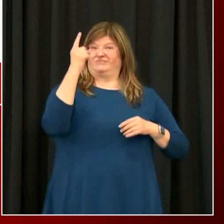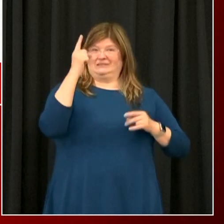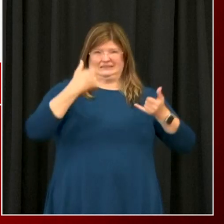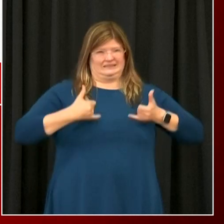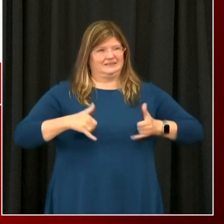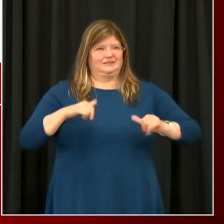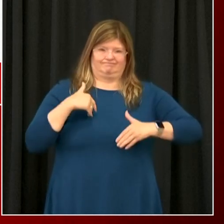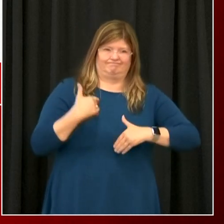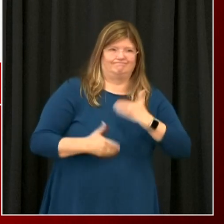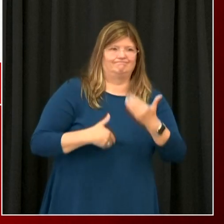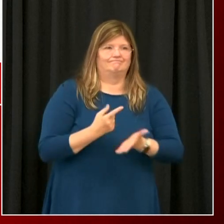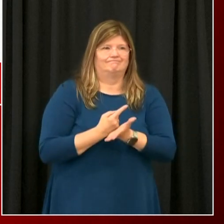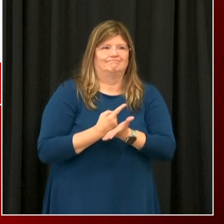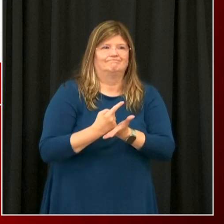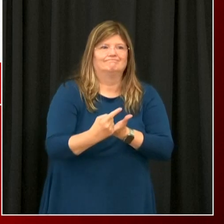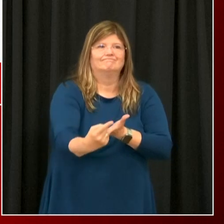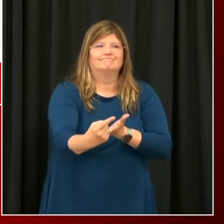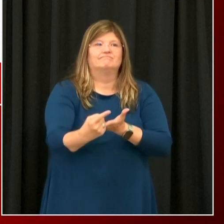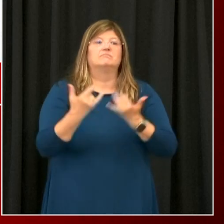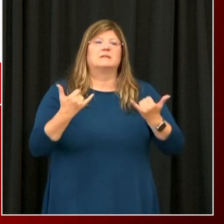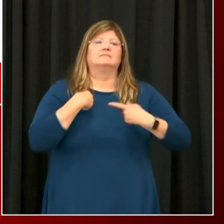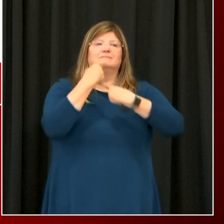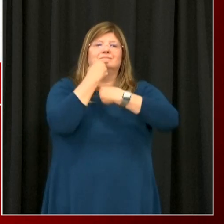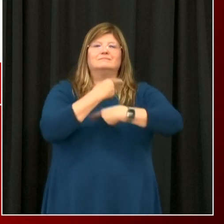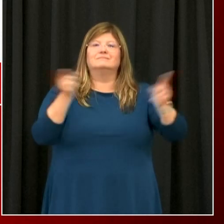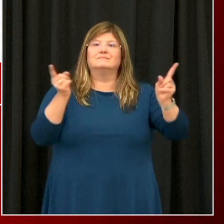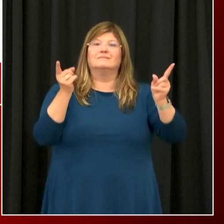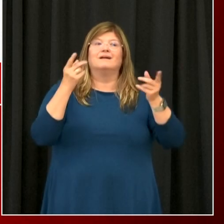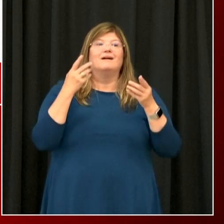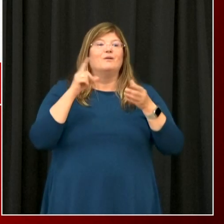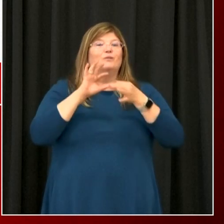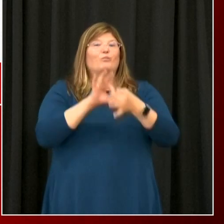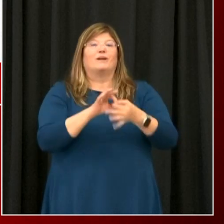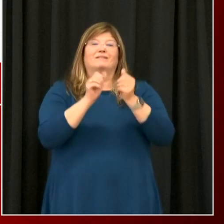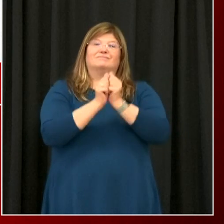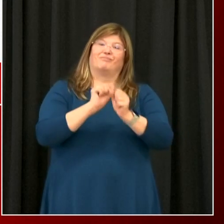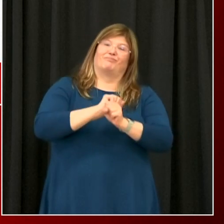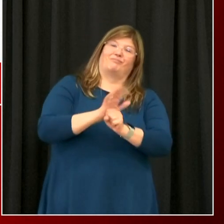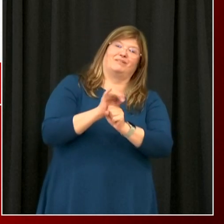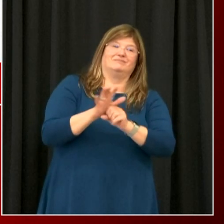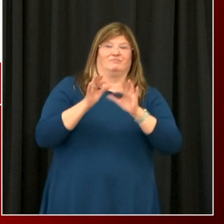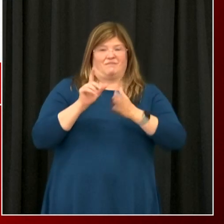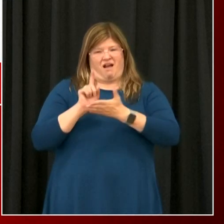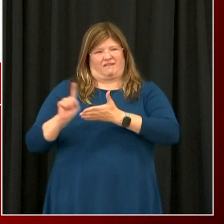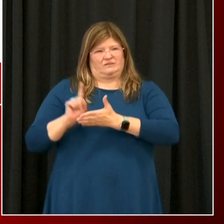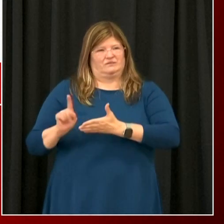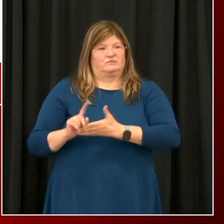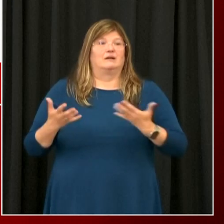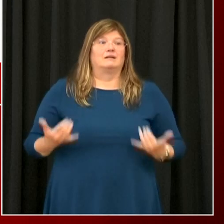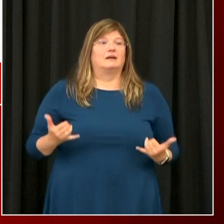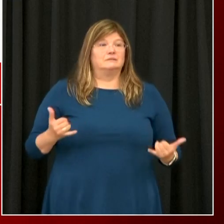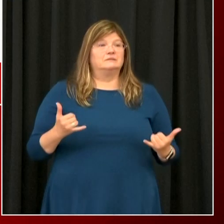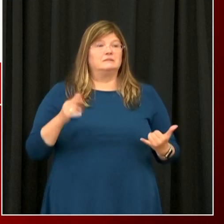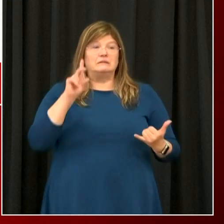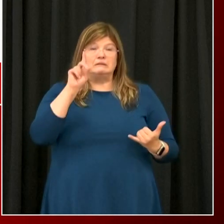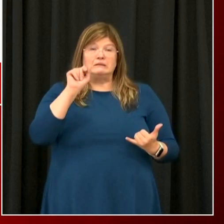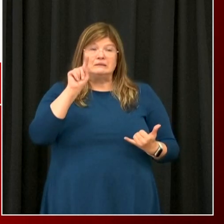And we will talk more about that in a bit. The data does not reflect the effects of phase 1 or